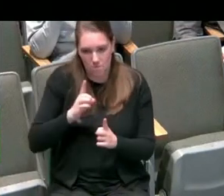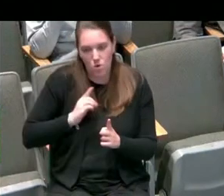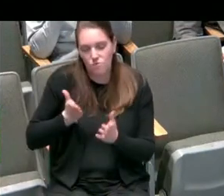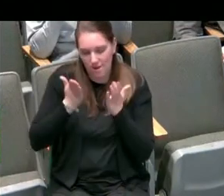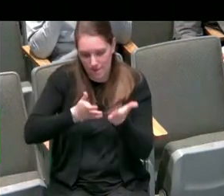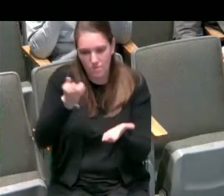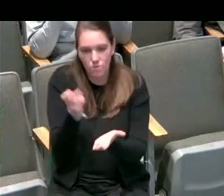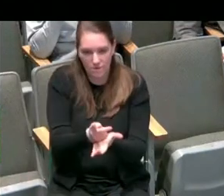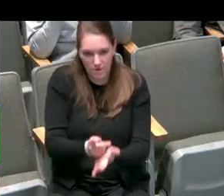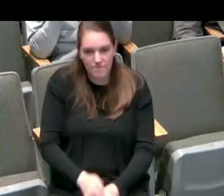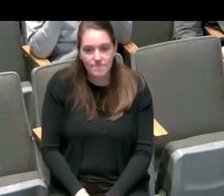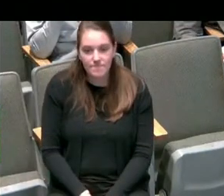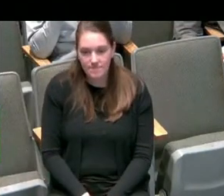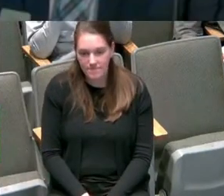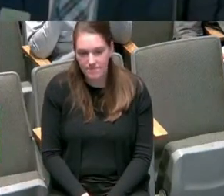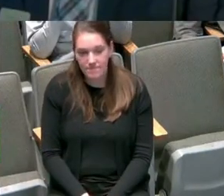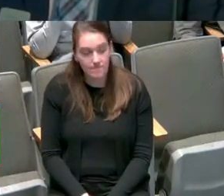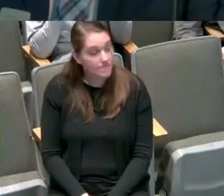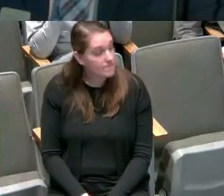approval